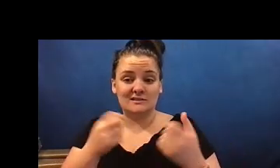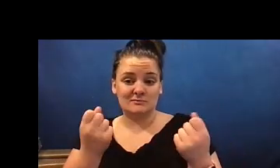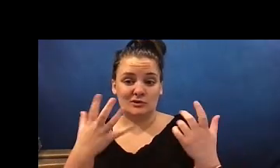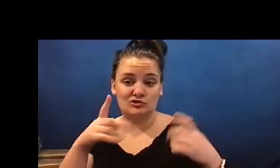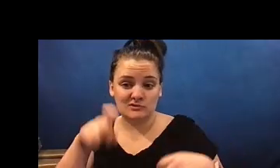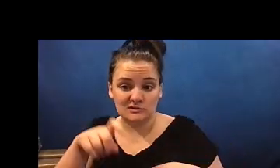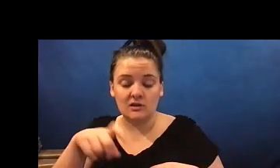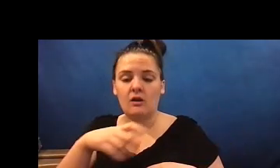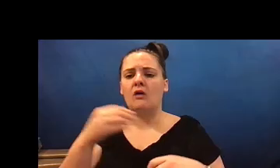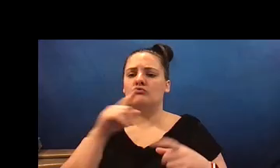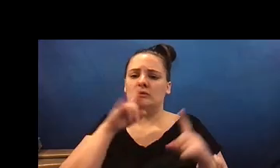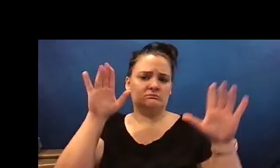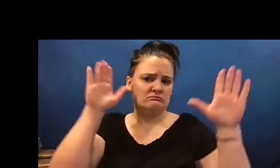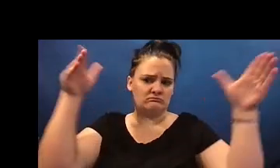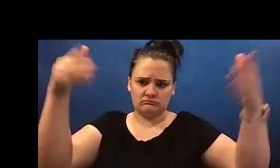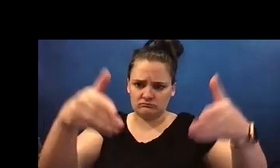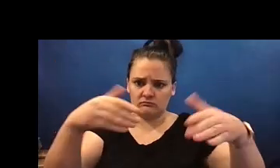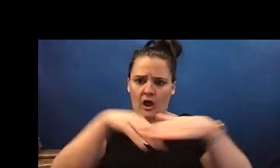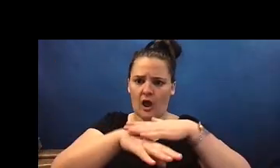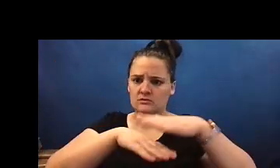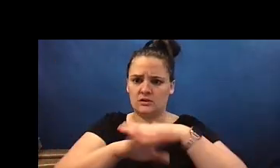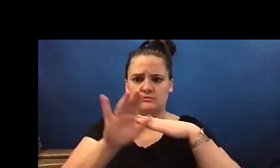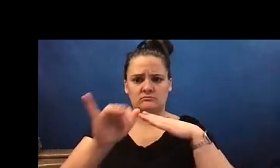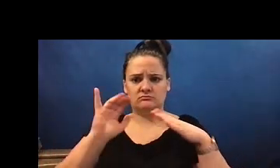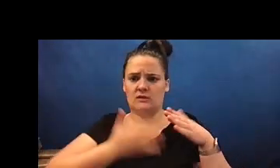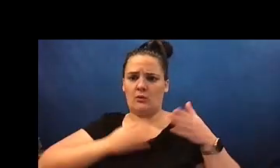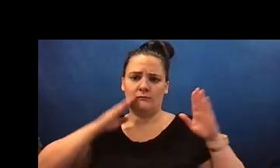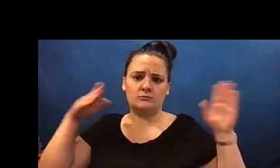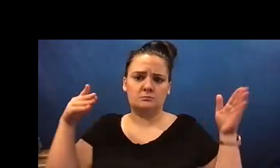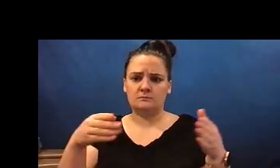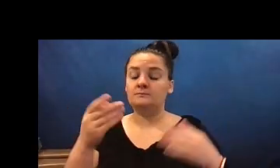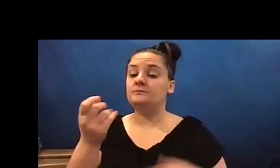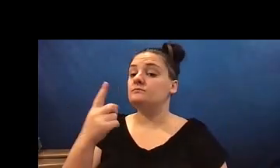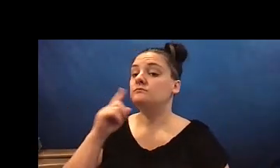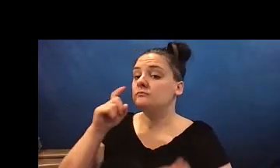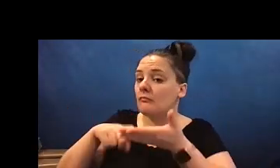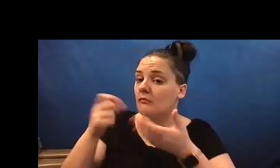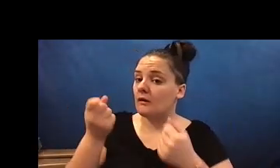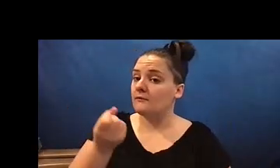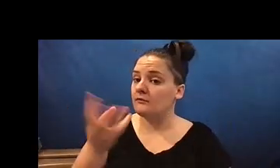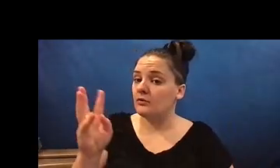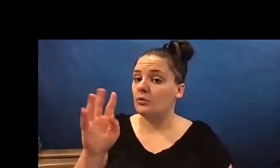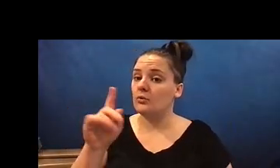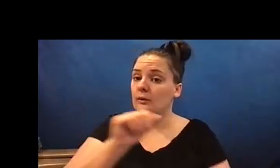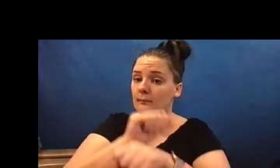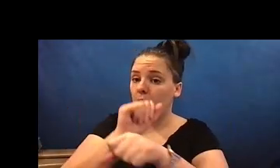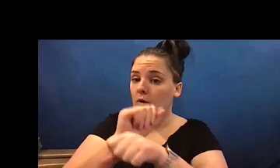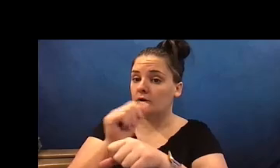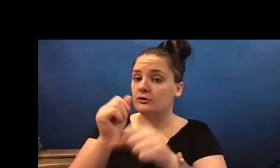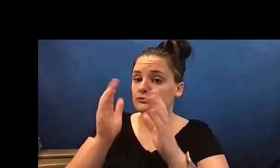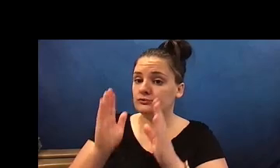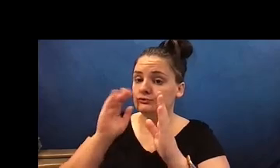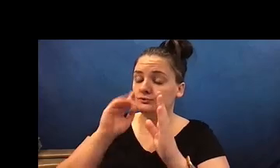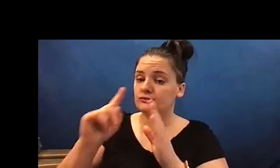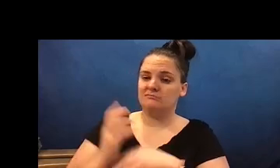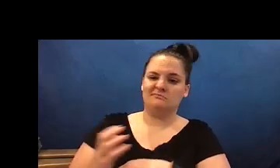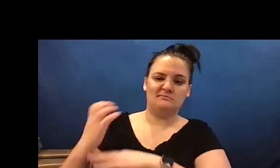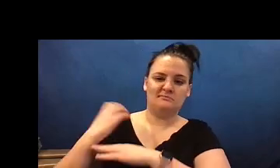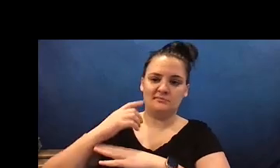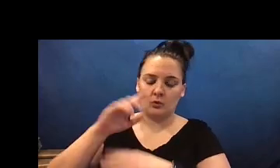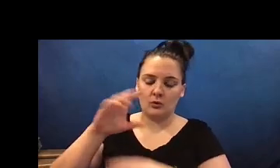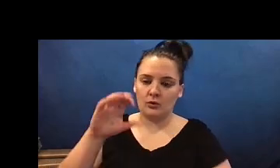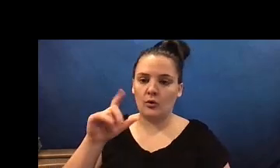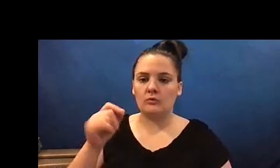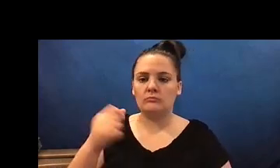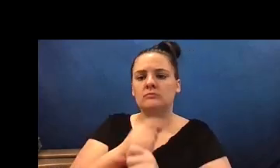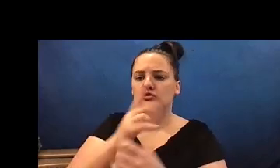is what we've focused on, and then worked with a couple of employers in Northern Colorado on screening availability, making it